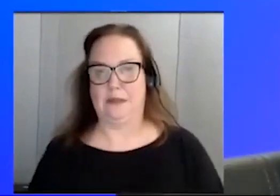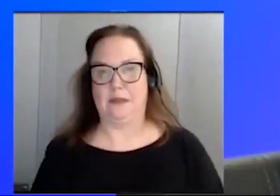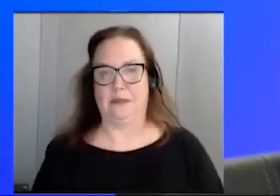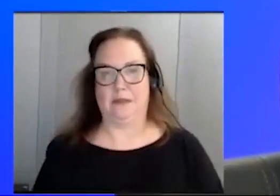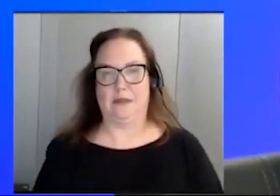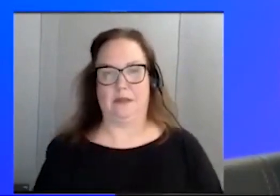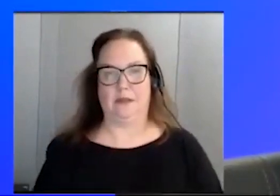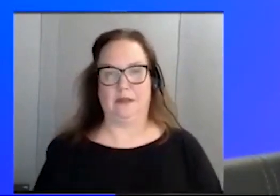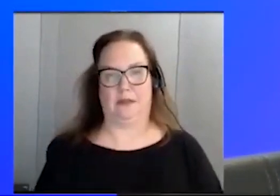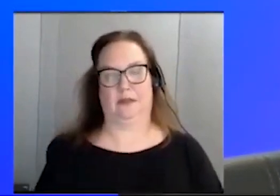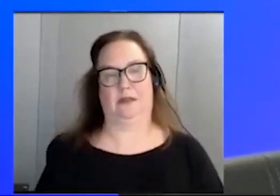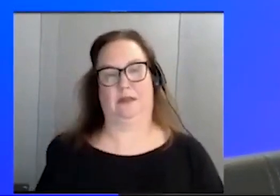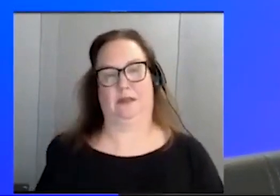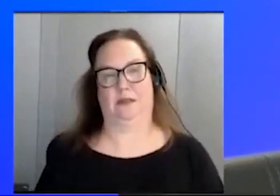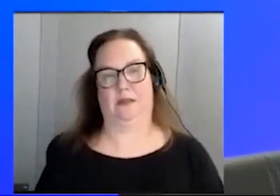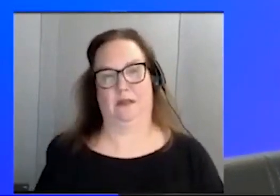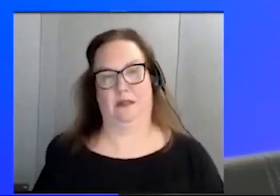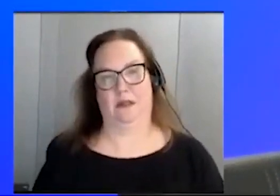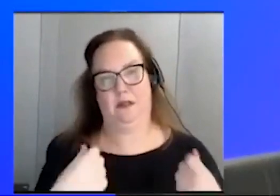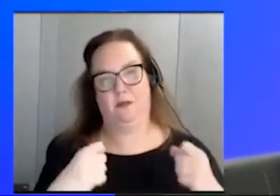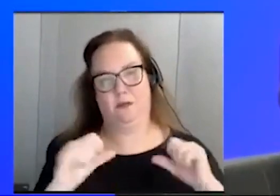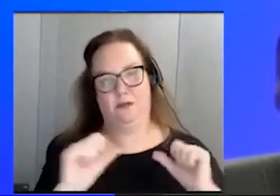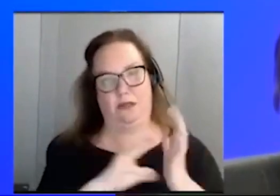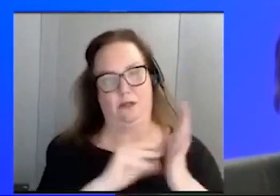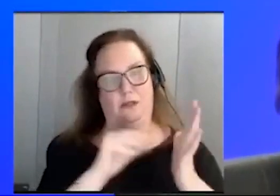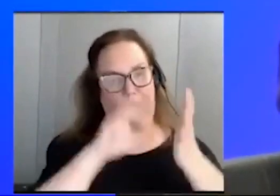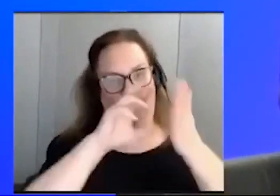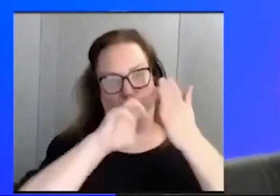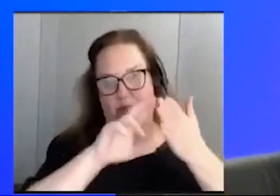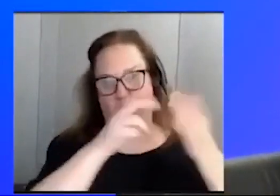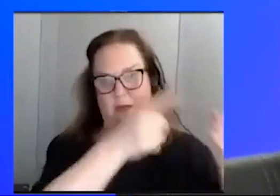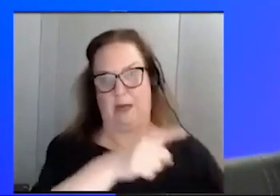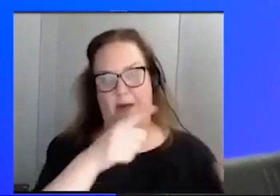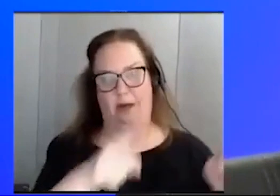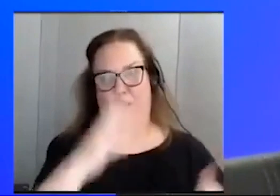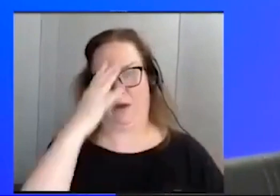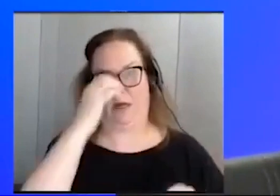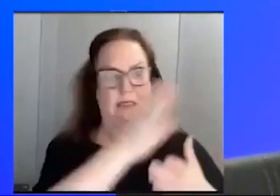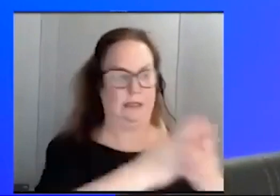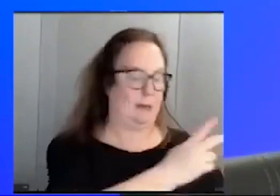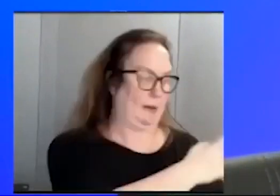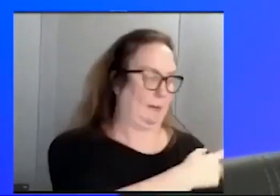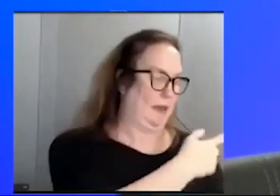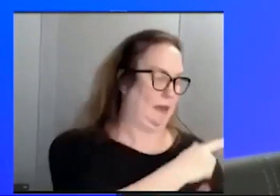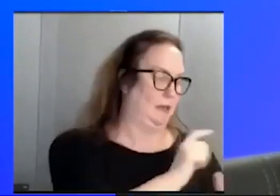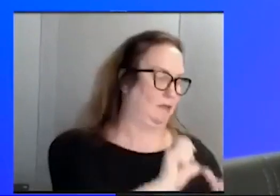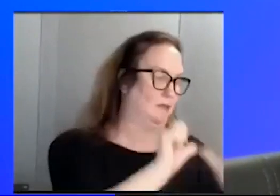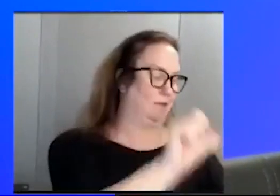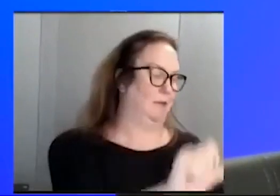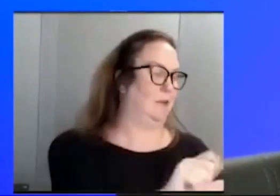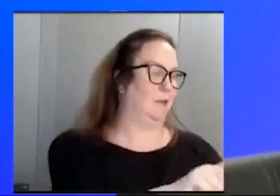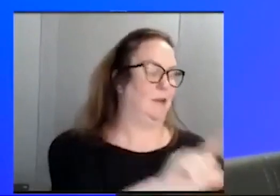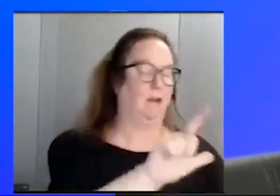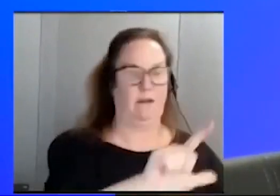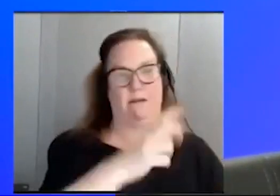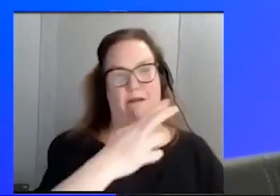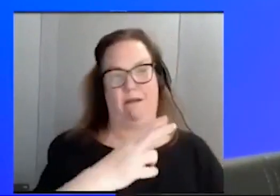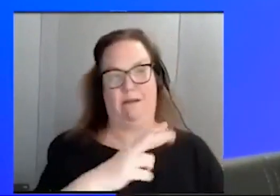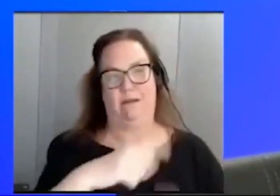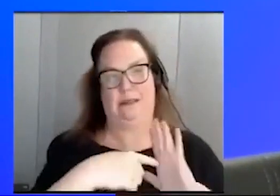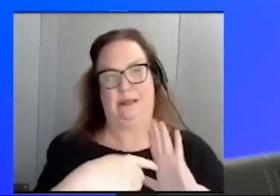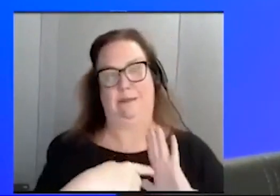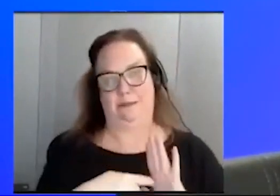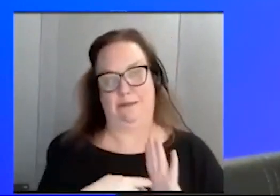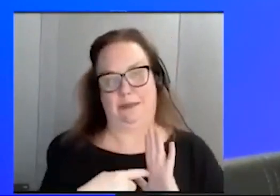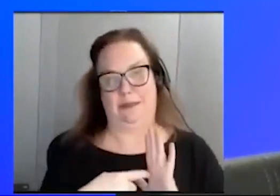that we're trying, and there's a lot of research going on about why some patients develop these longer symptoms, especially those that, have